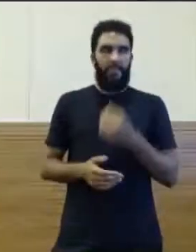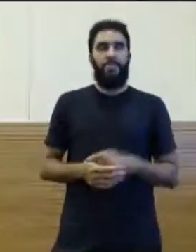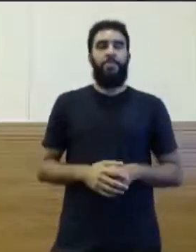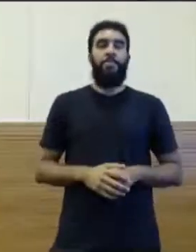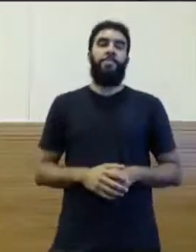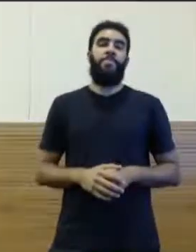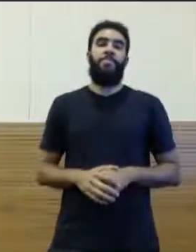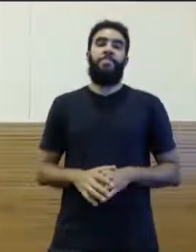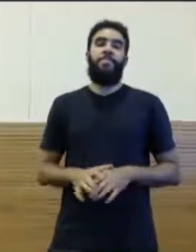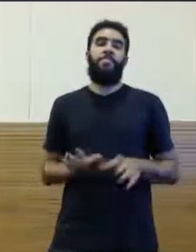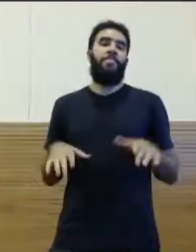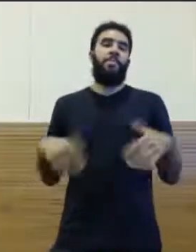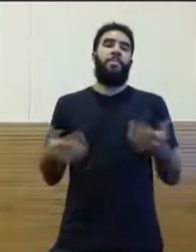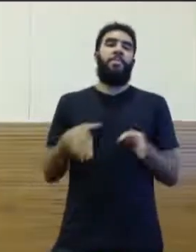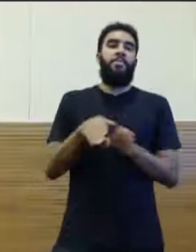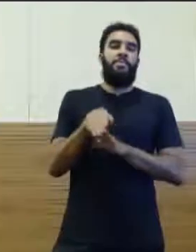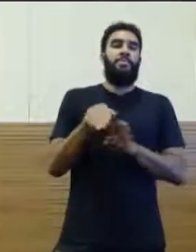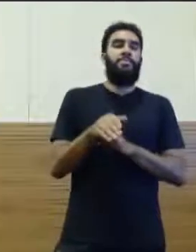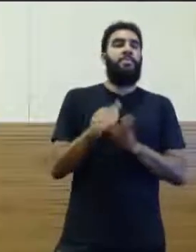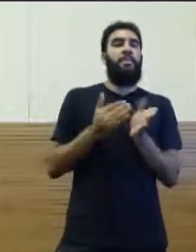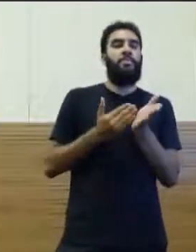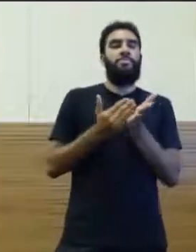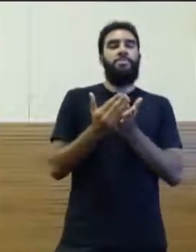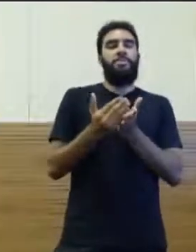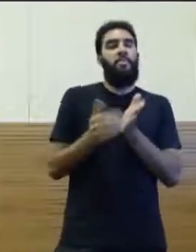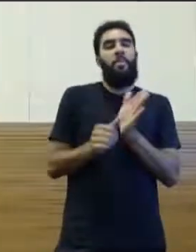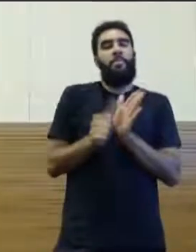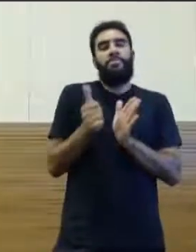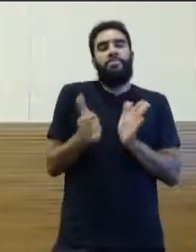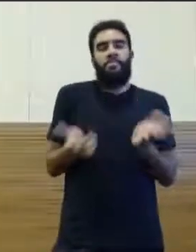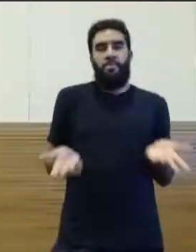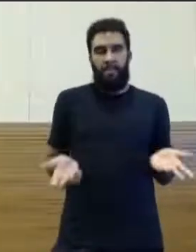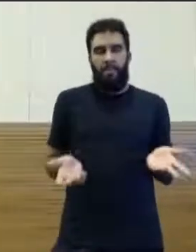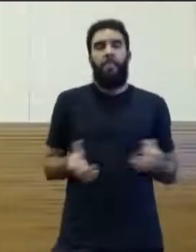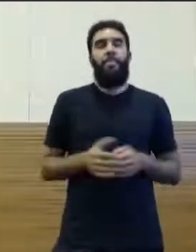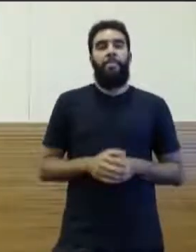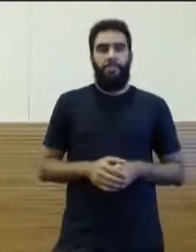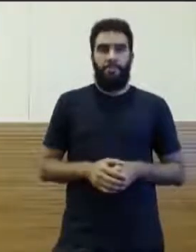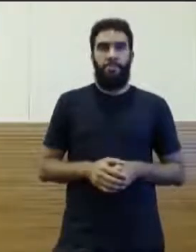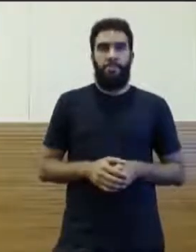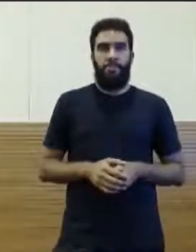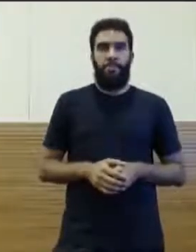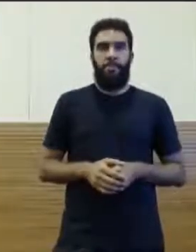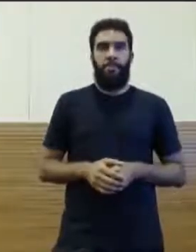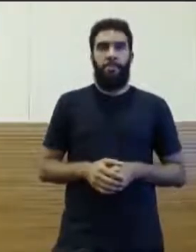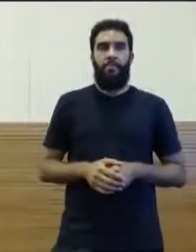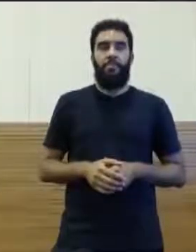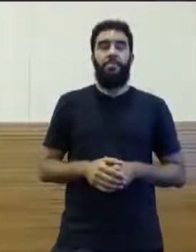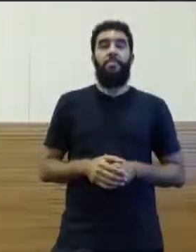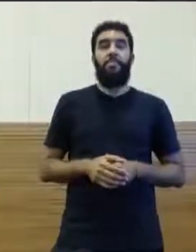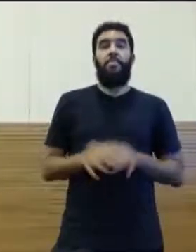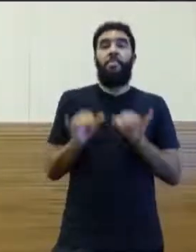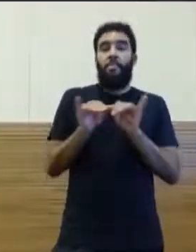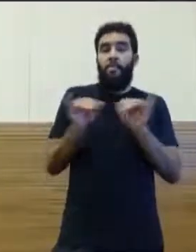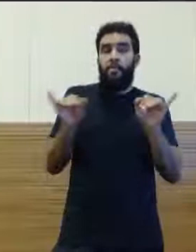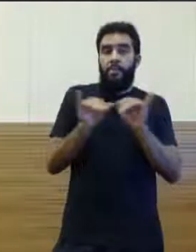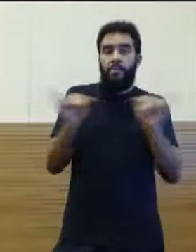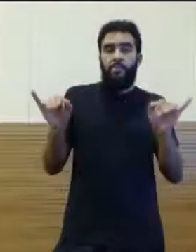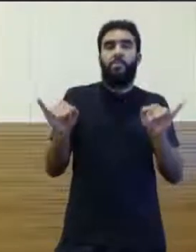So, what are the main recommendations of these dietary guidelines of